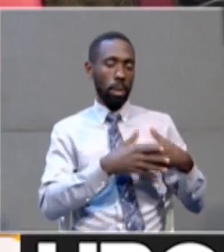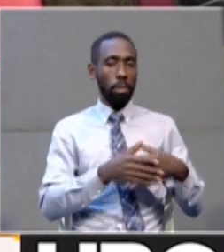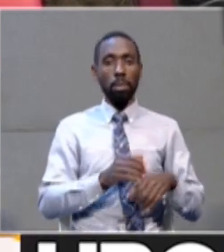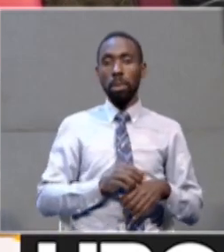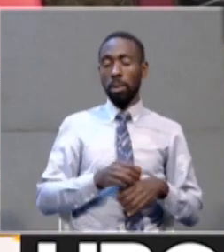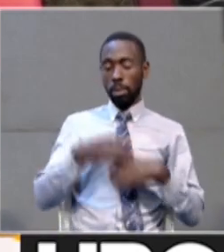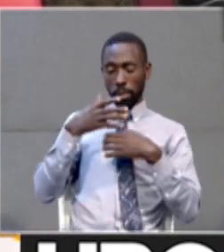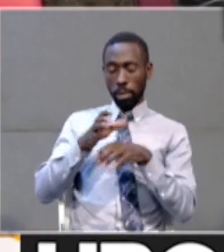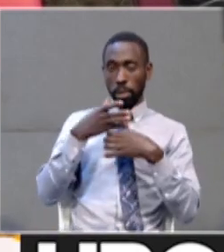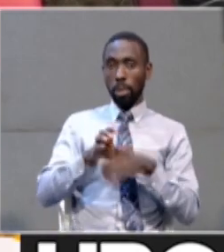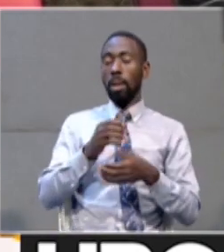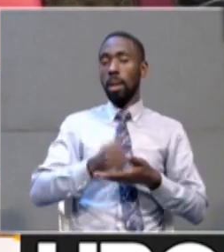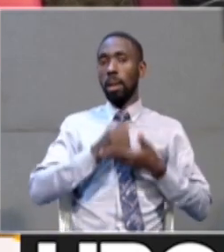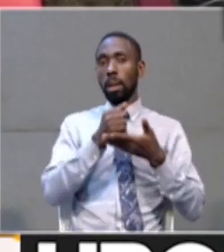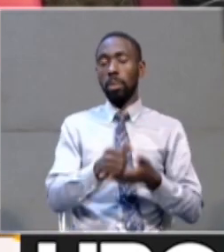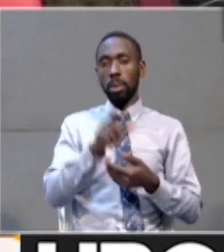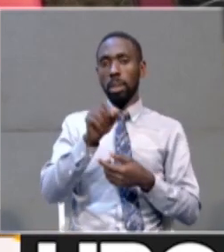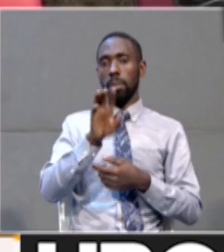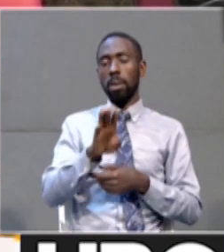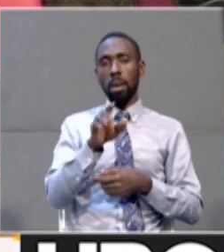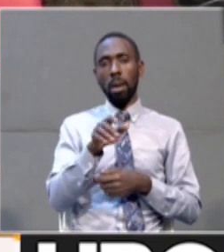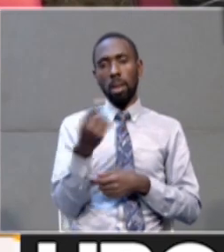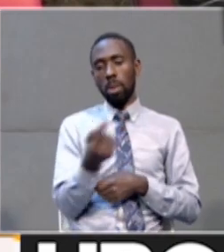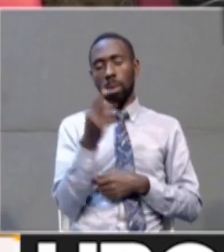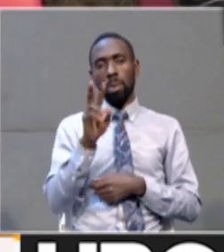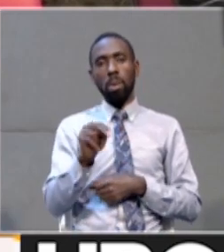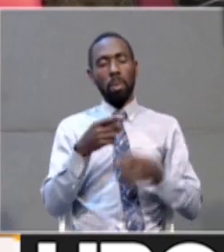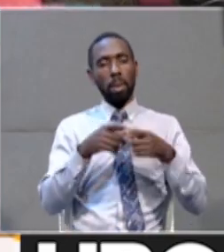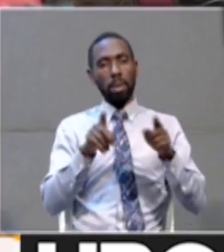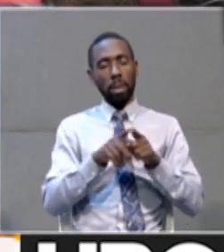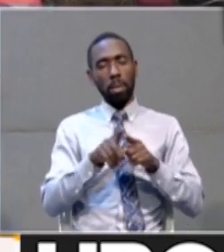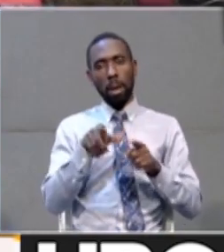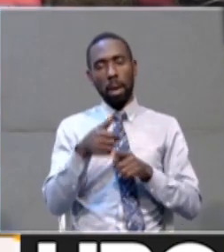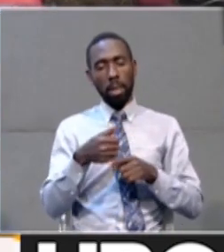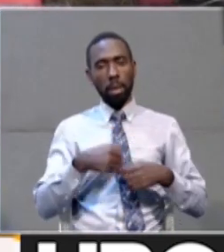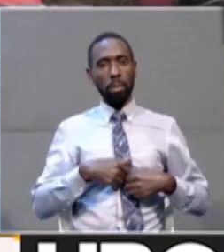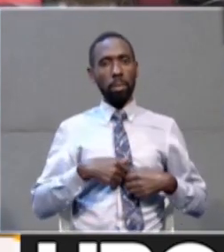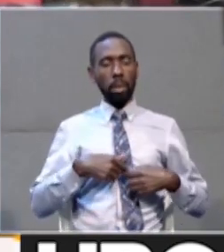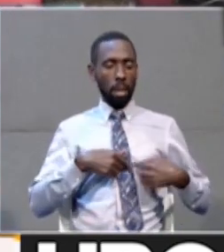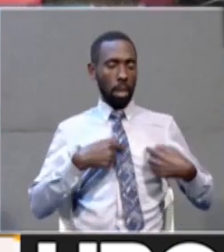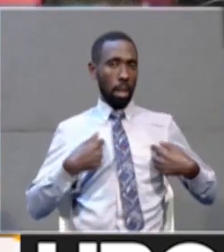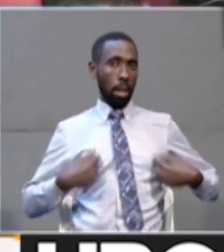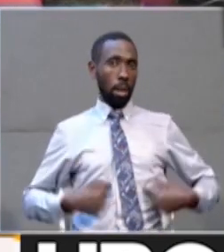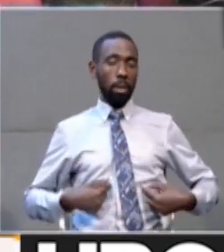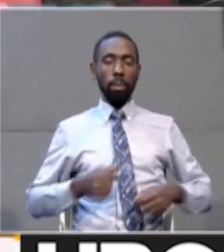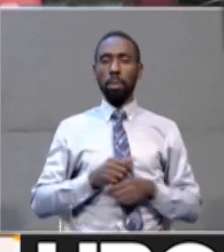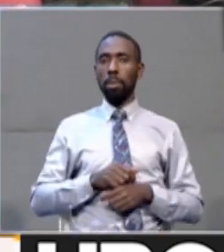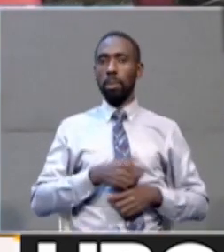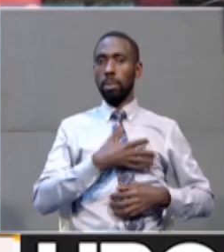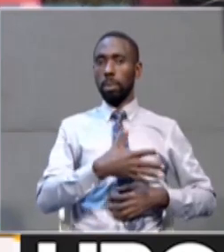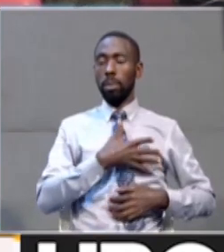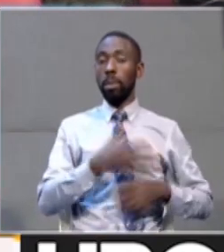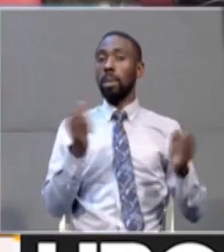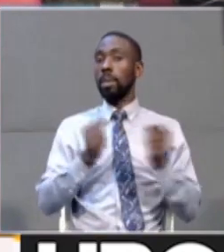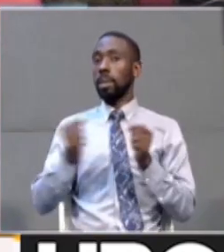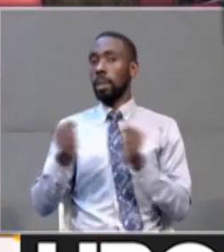X-ray machines will not only support our efforts in TB, but also in many other respiratory